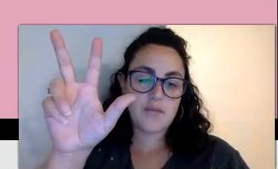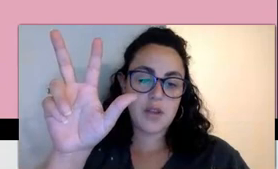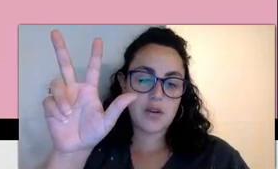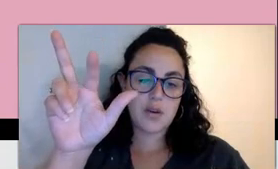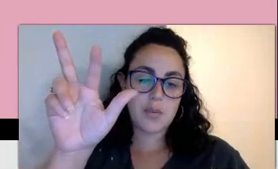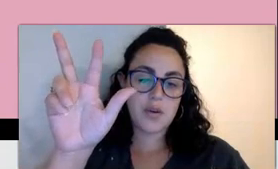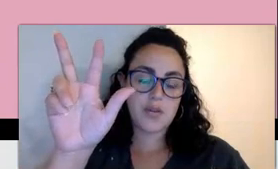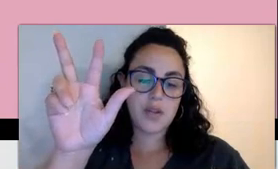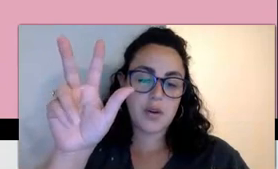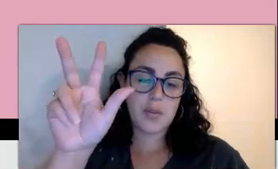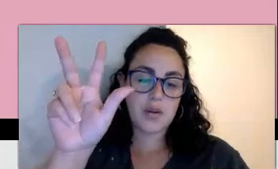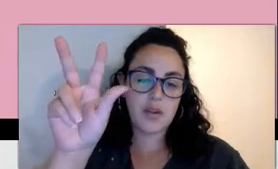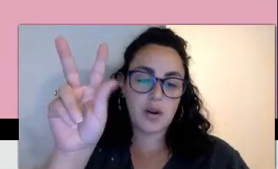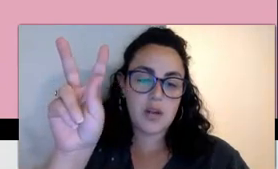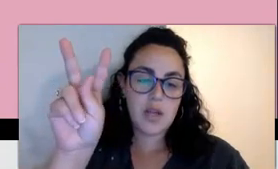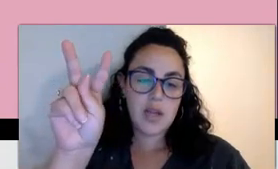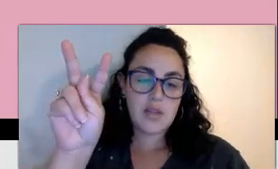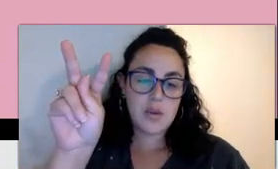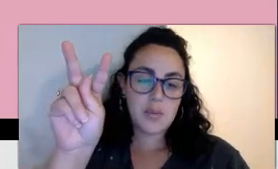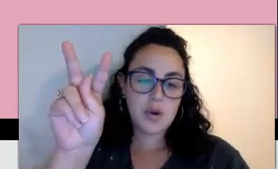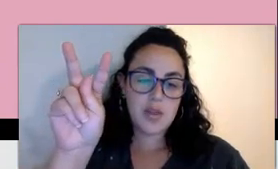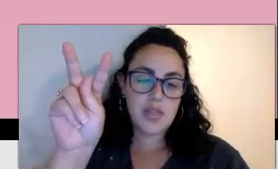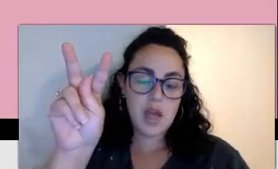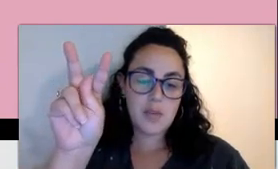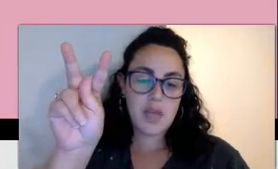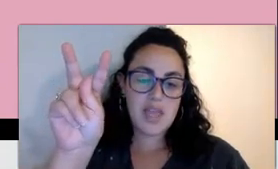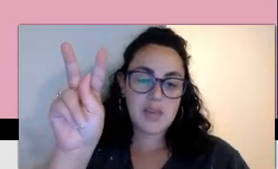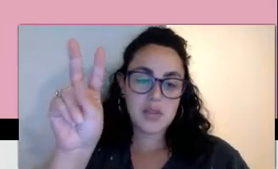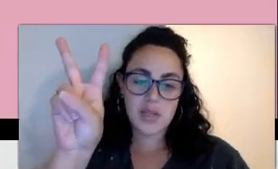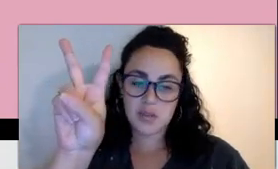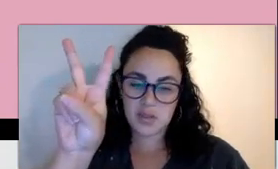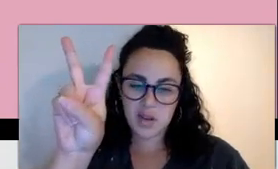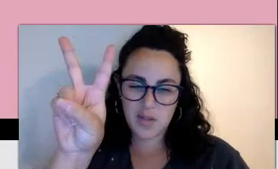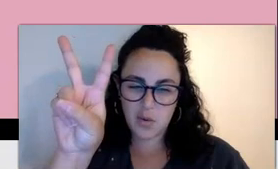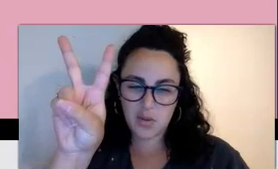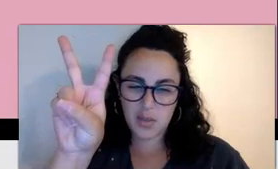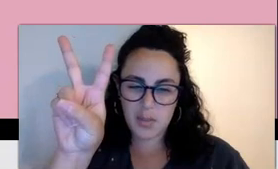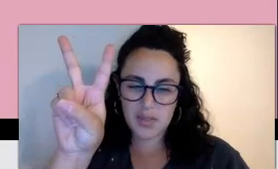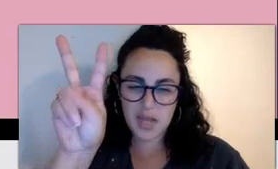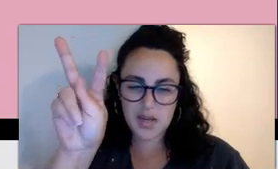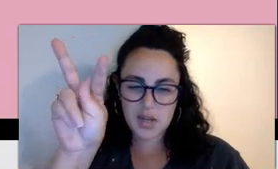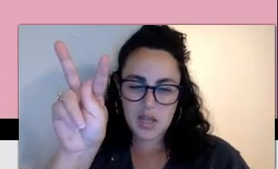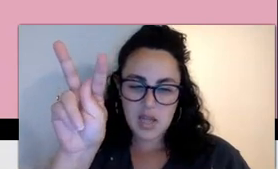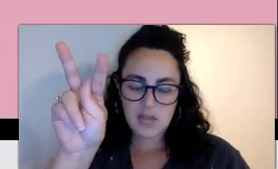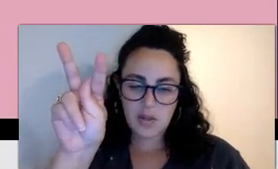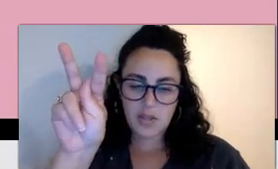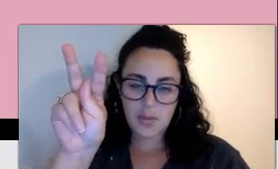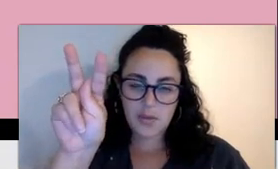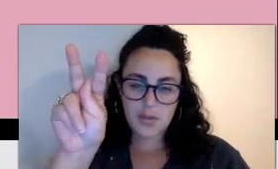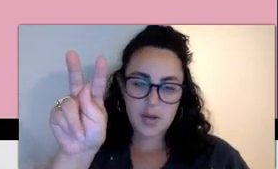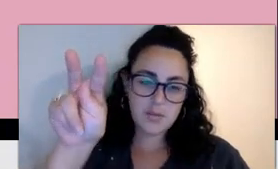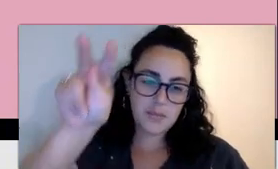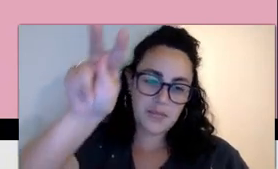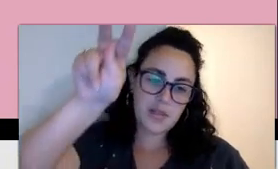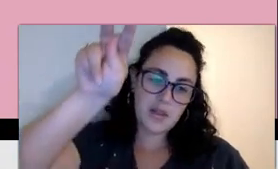your thumb finger, your pointer finger, your middle finger. Then we're going to put our thumb in between. So it's kind of like we're holding up a peace sign, and then our thumb